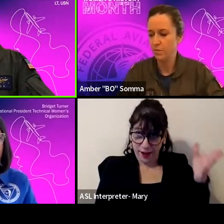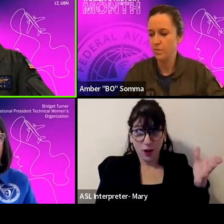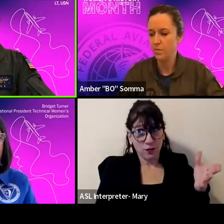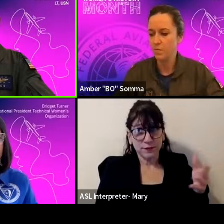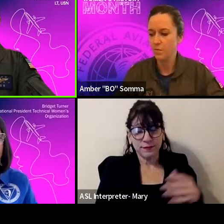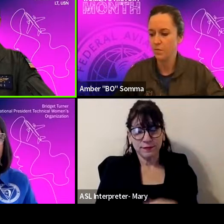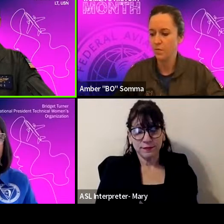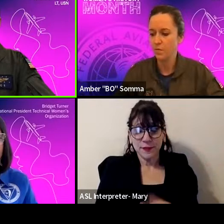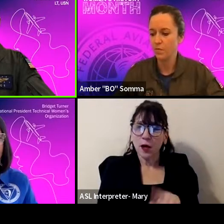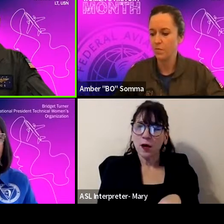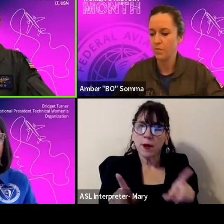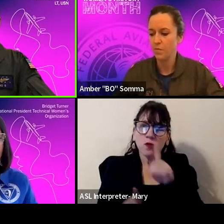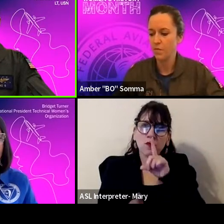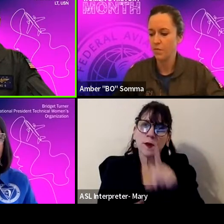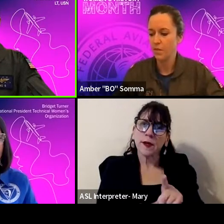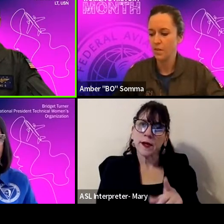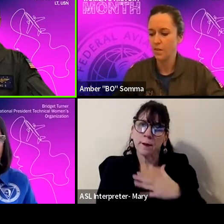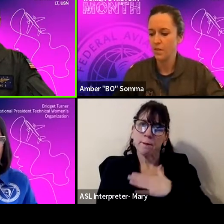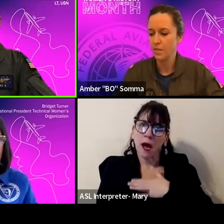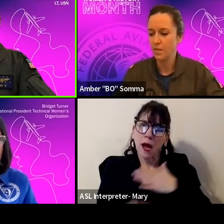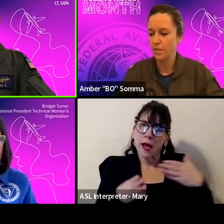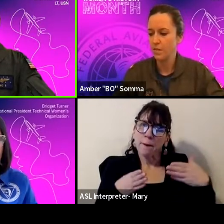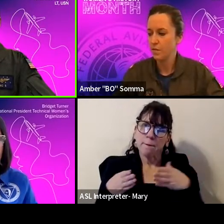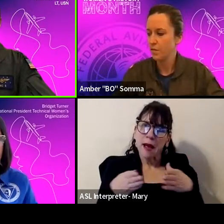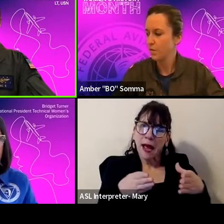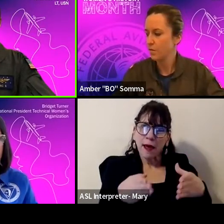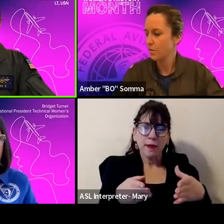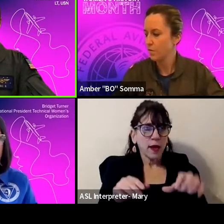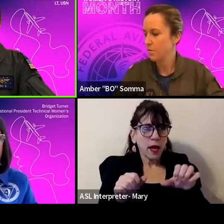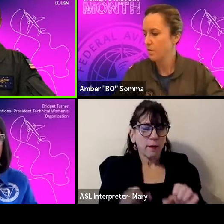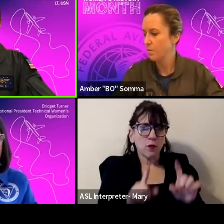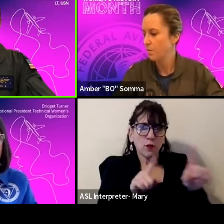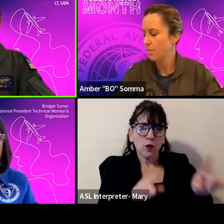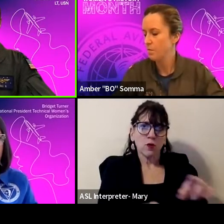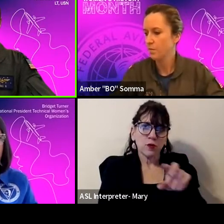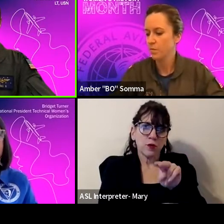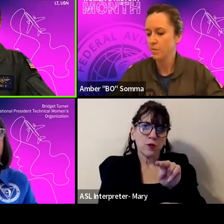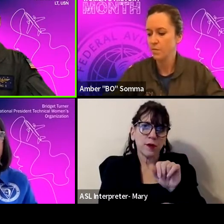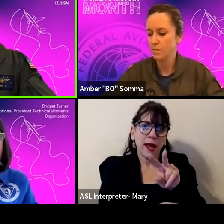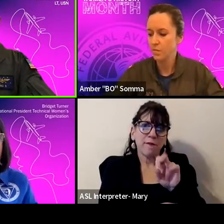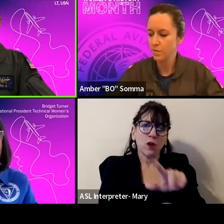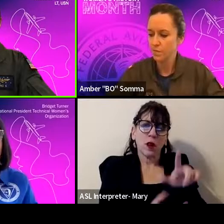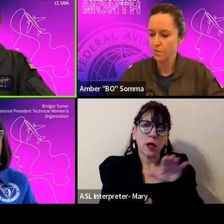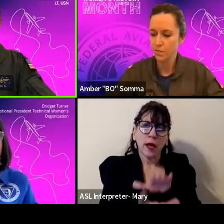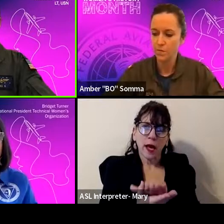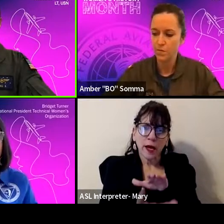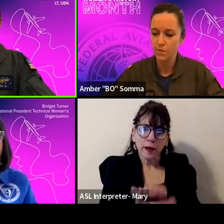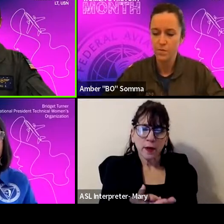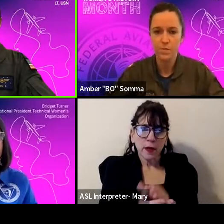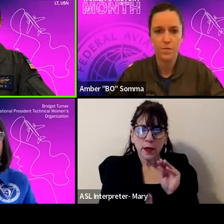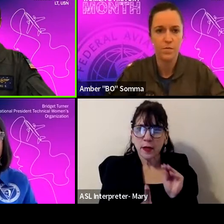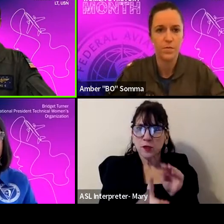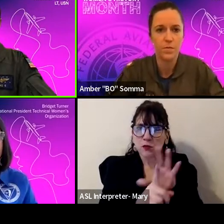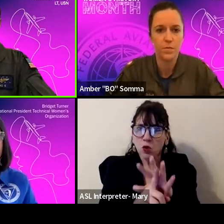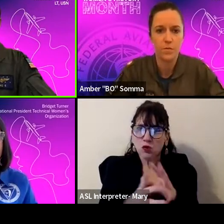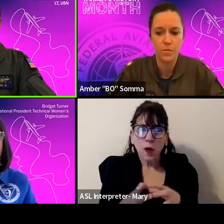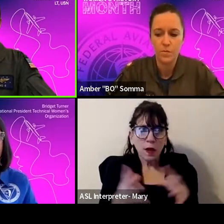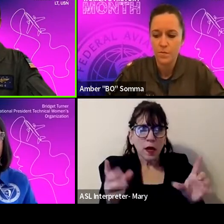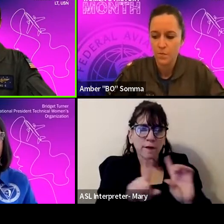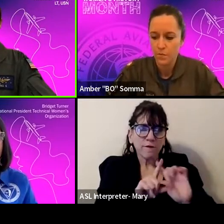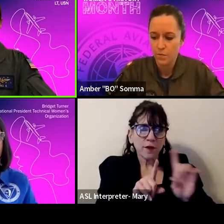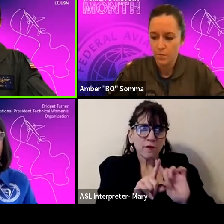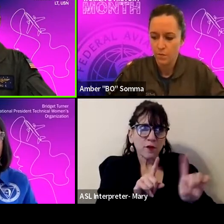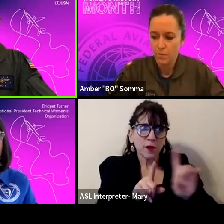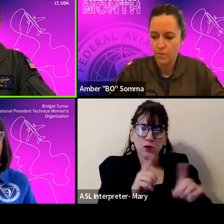what sort of my path is, I was able to attend the Naval Academy, and there we're exposed to a lot of different of the